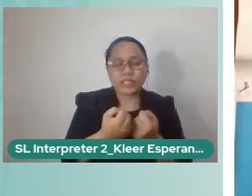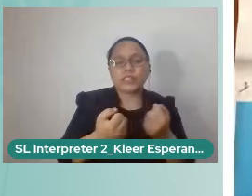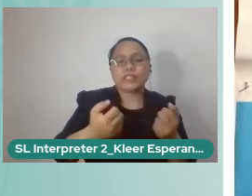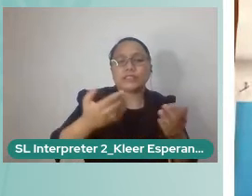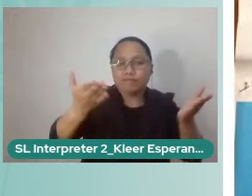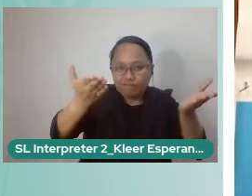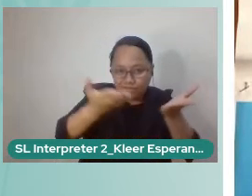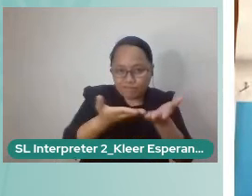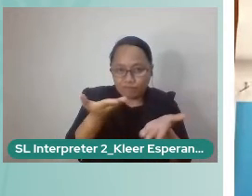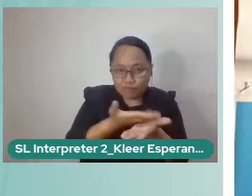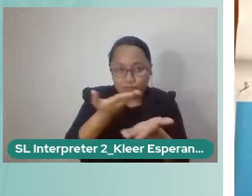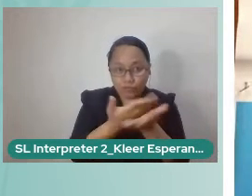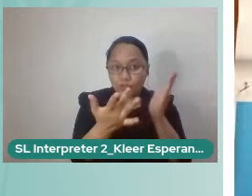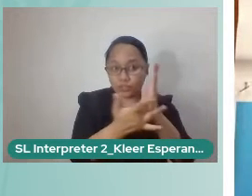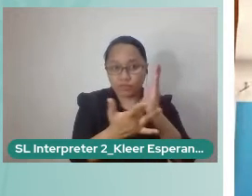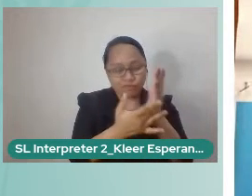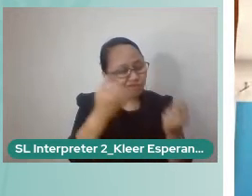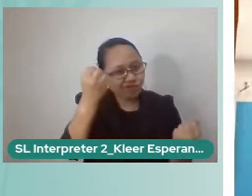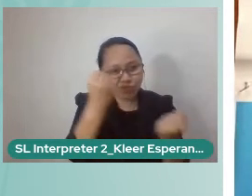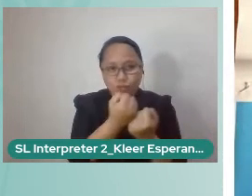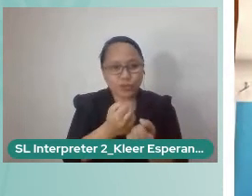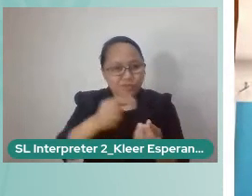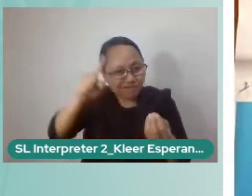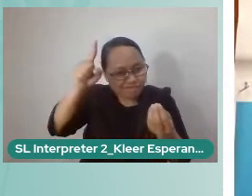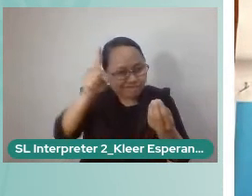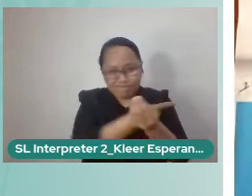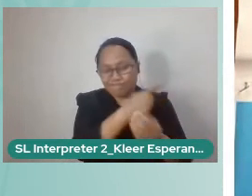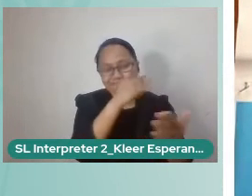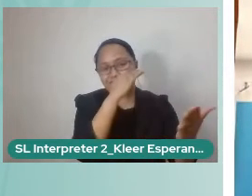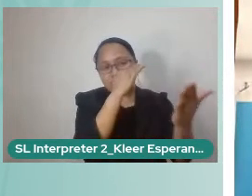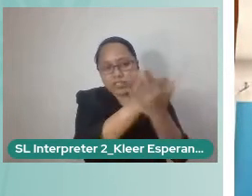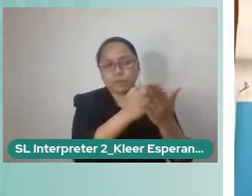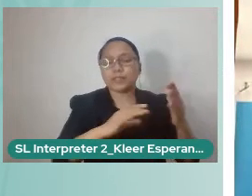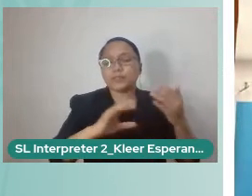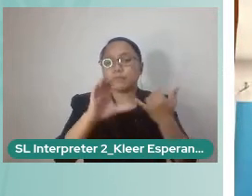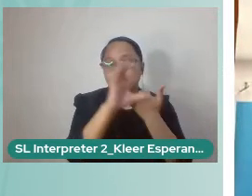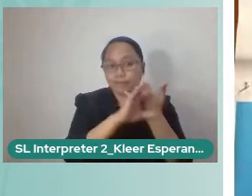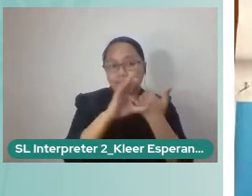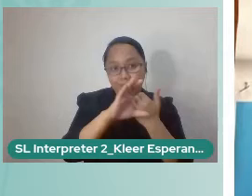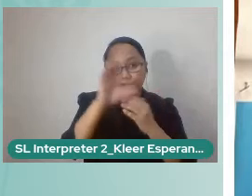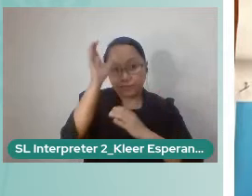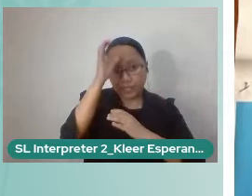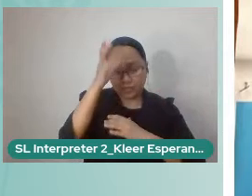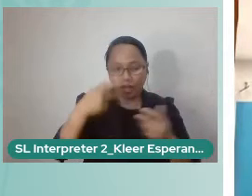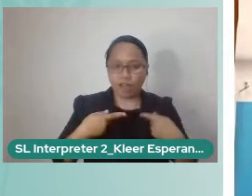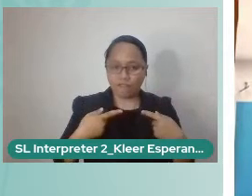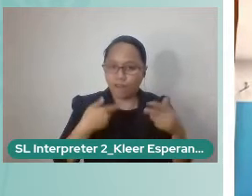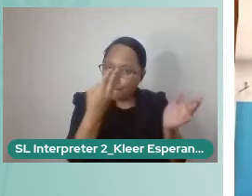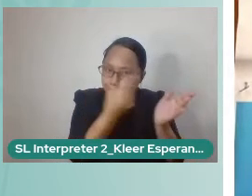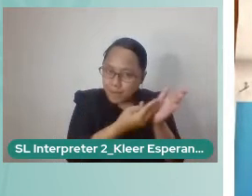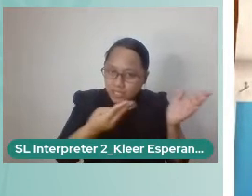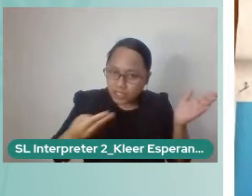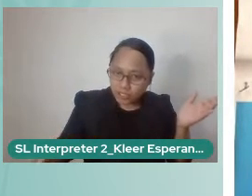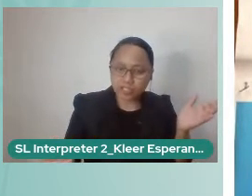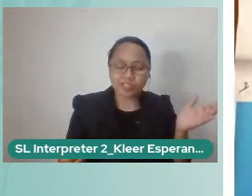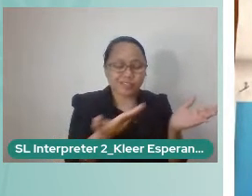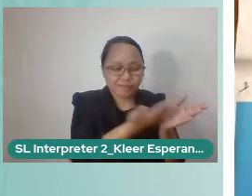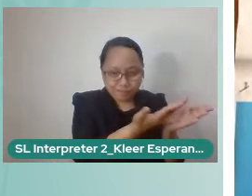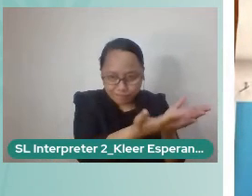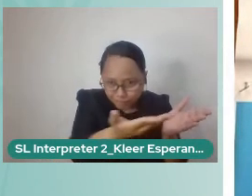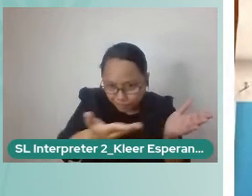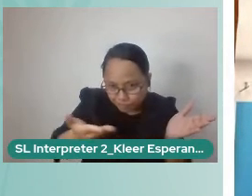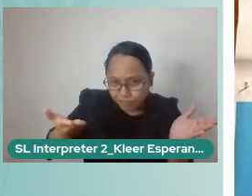been supporting the development of training material, IC material, M&E tools, and